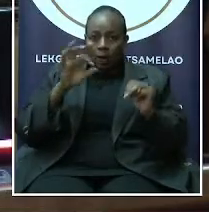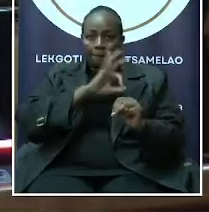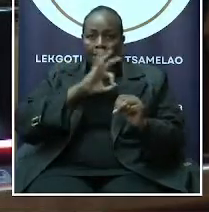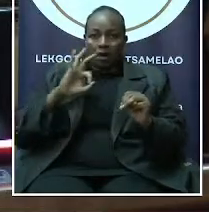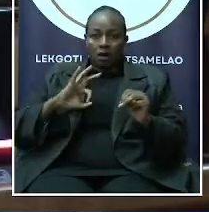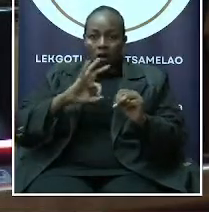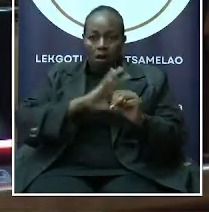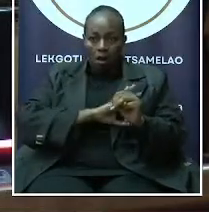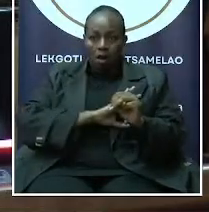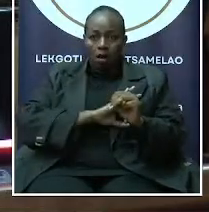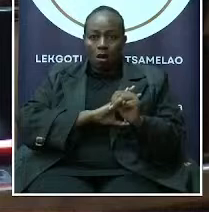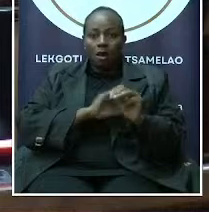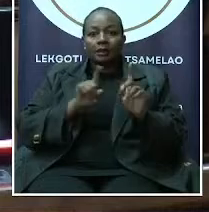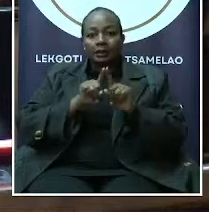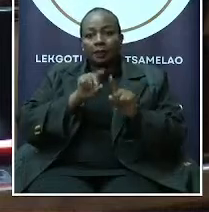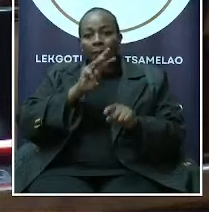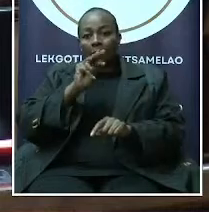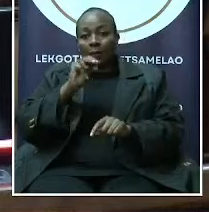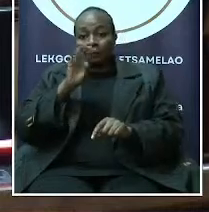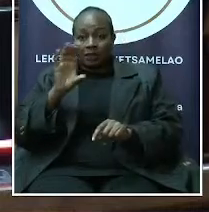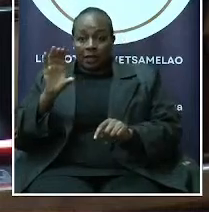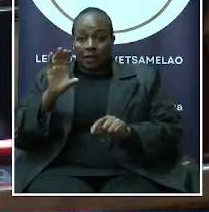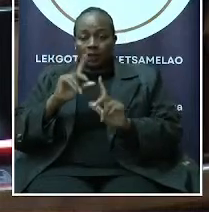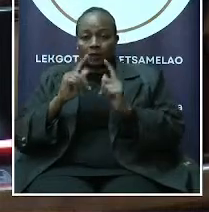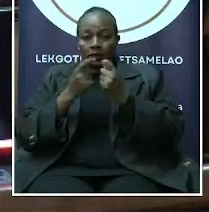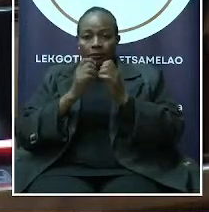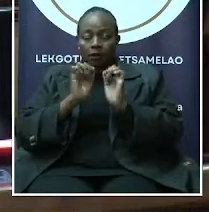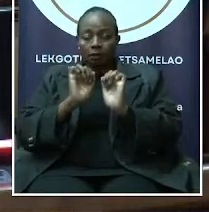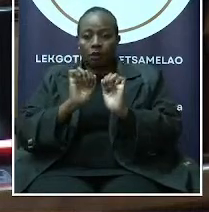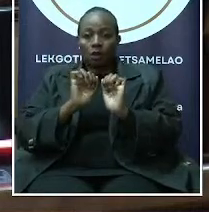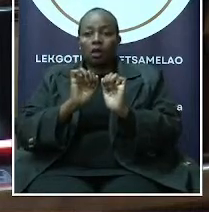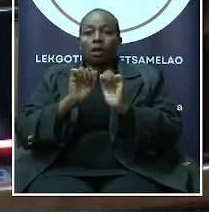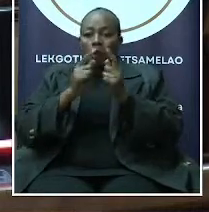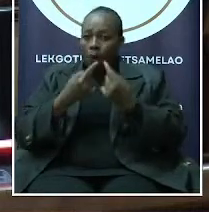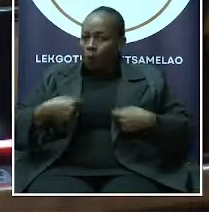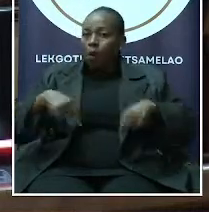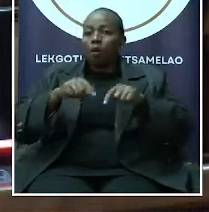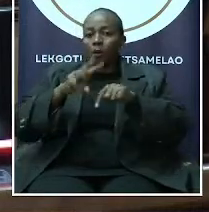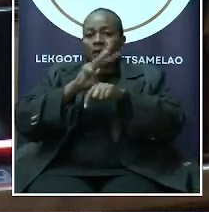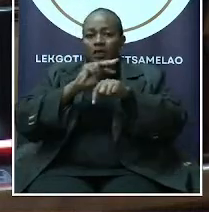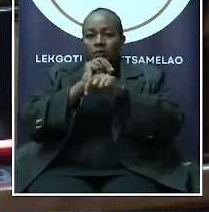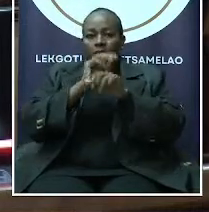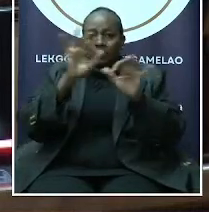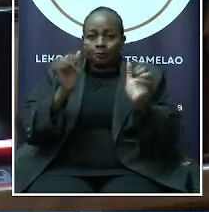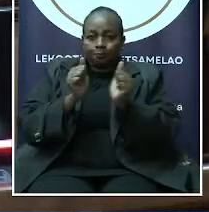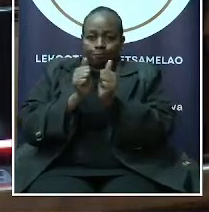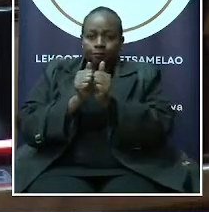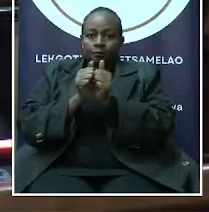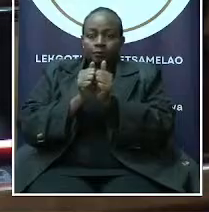and his MMC team, and the relevant municipal entities throughout the province.